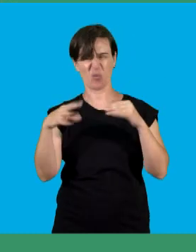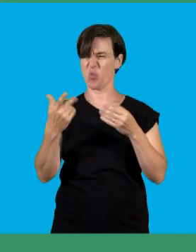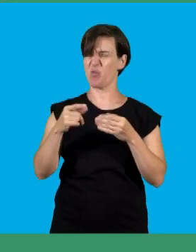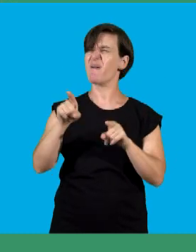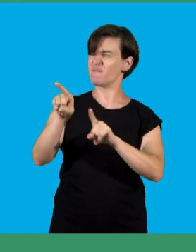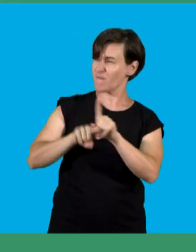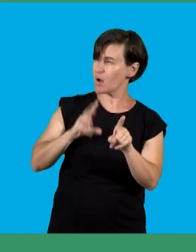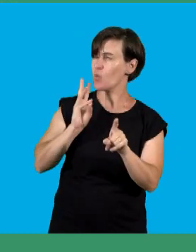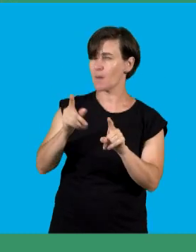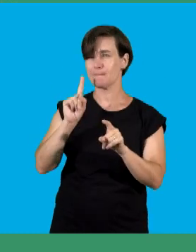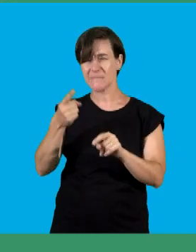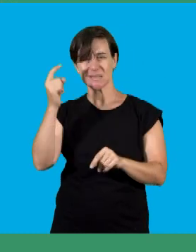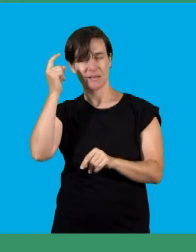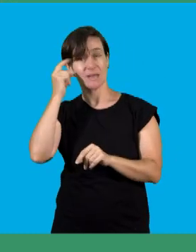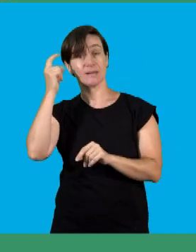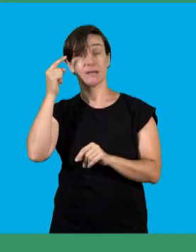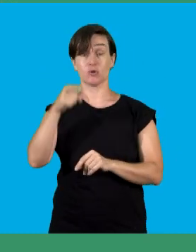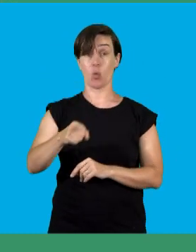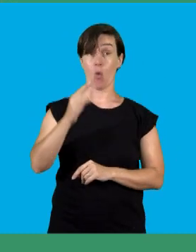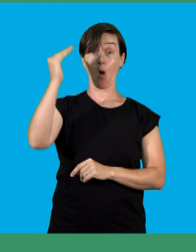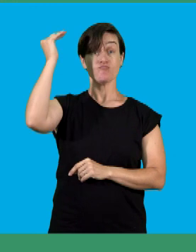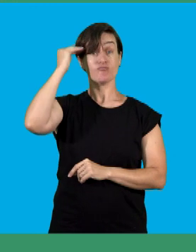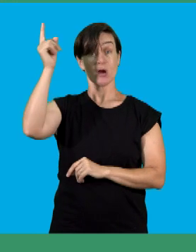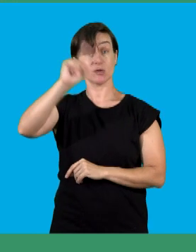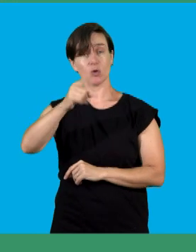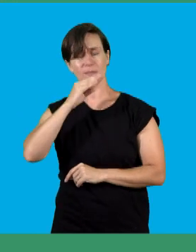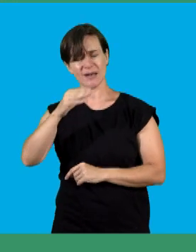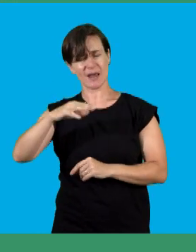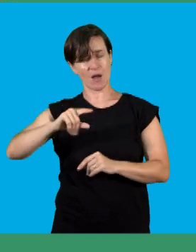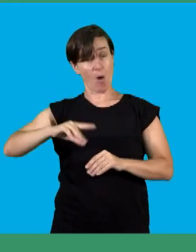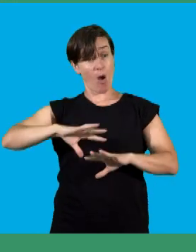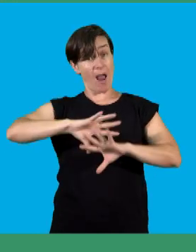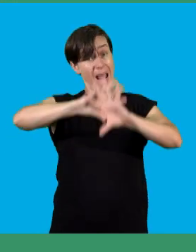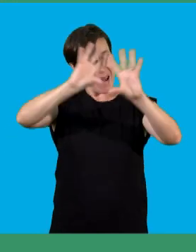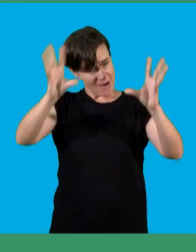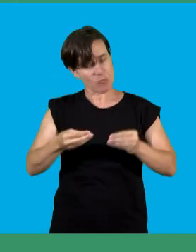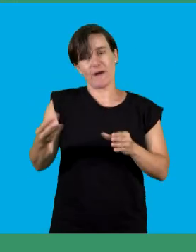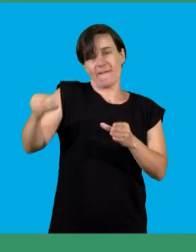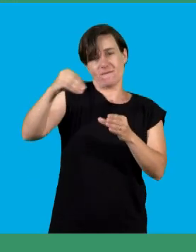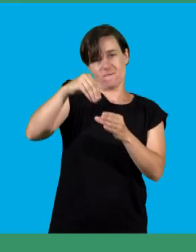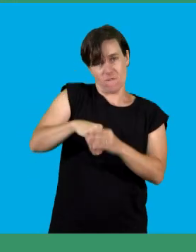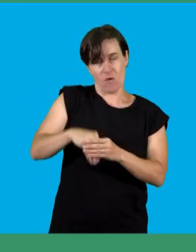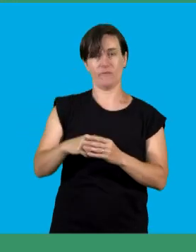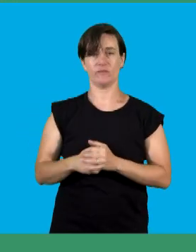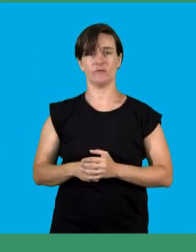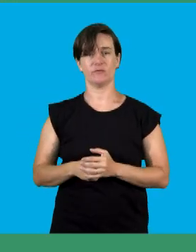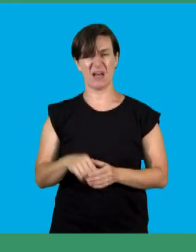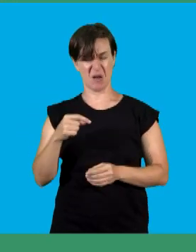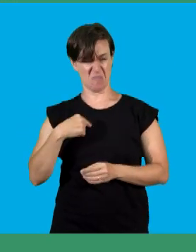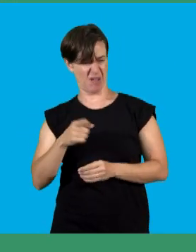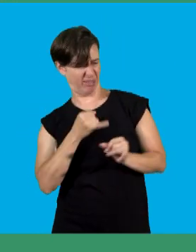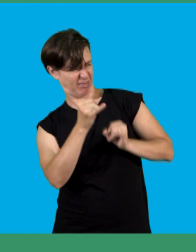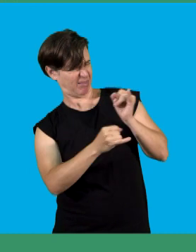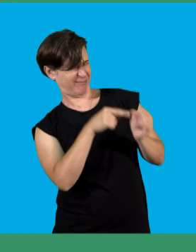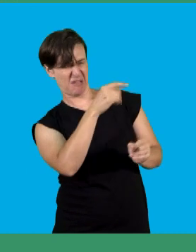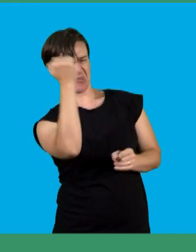I hope you've seen, with brainstorming, everyone is allowed to share their ideas, but no one will